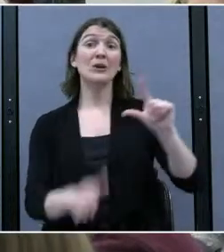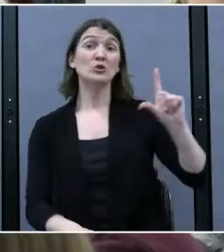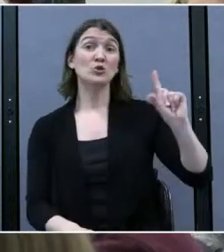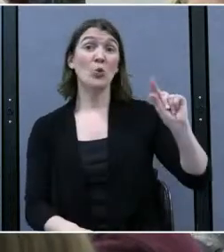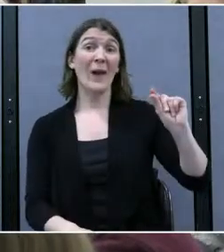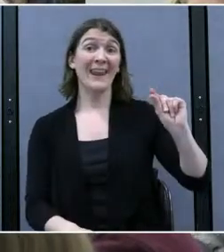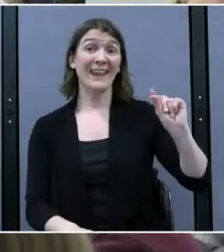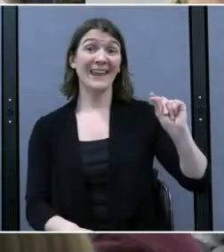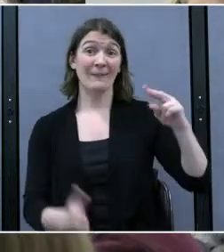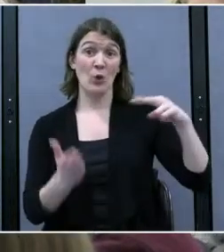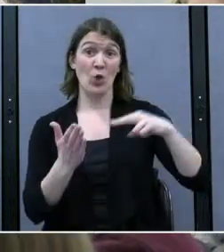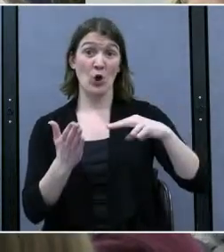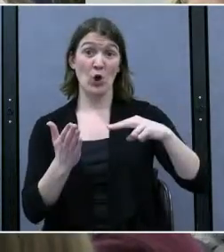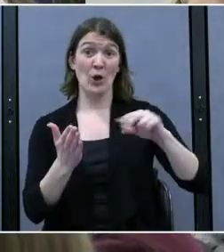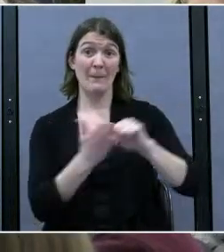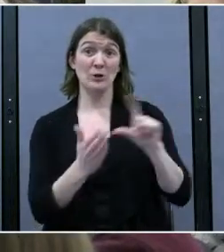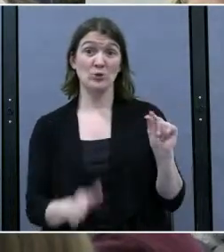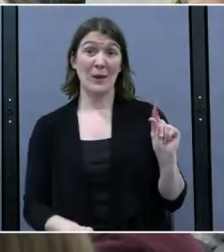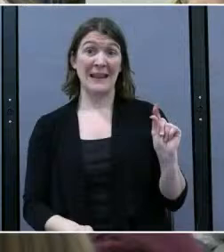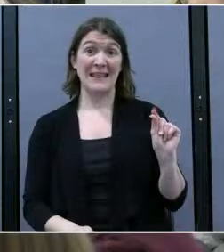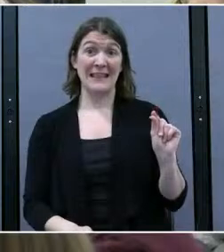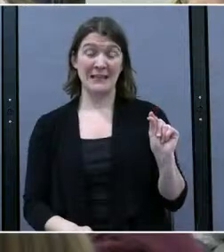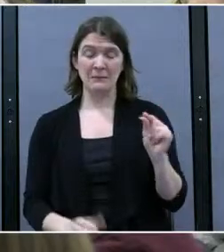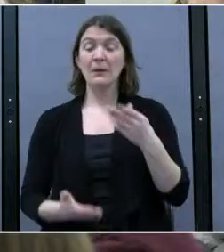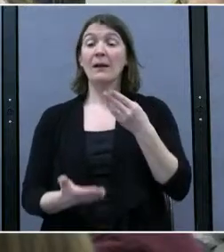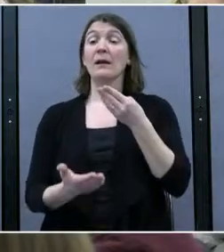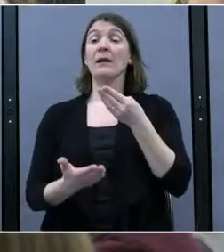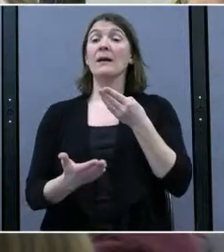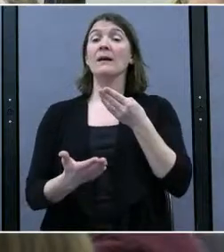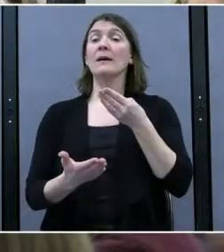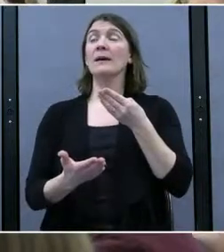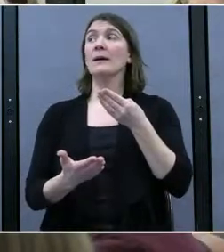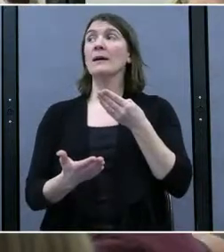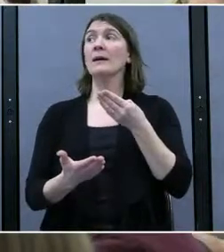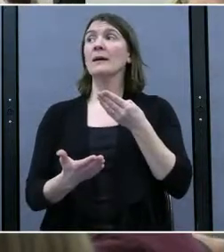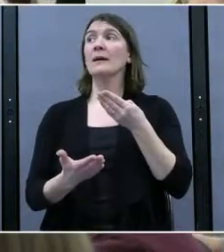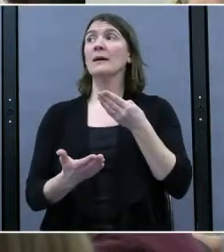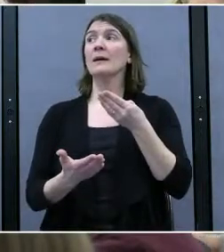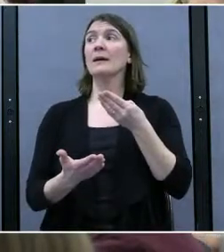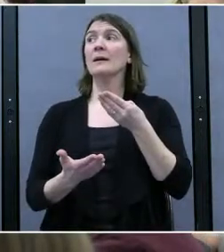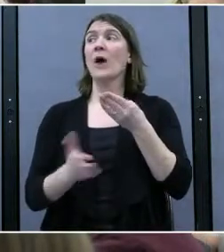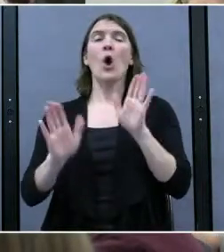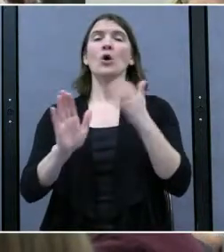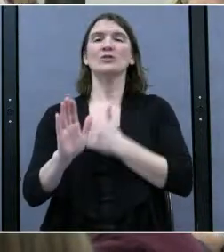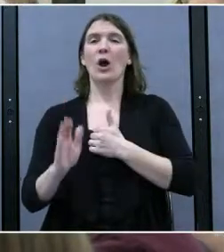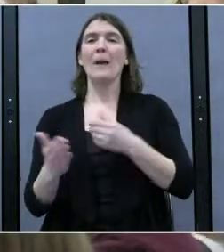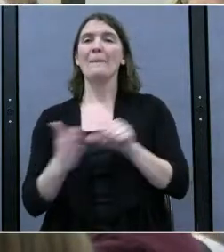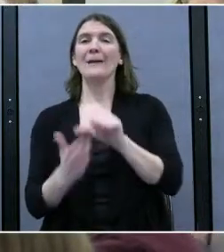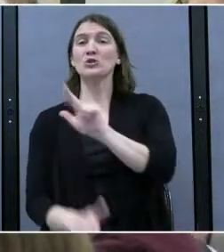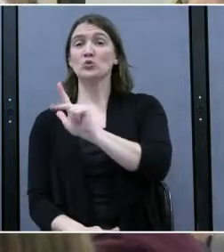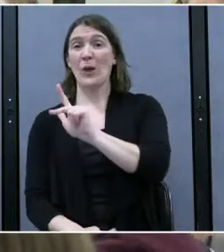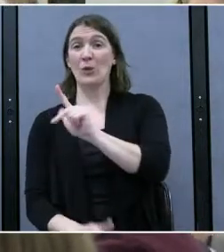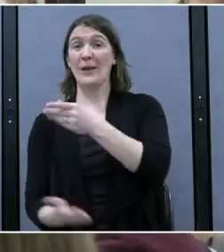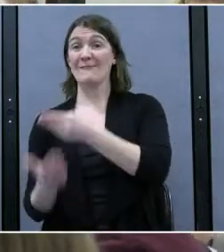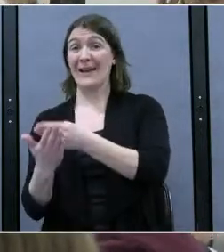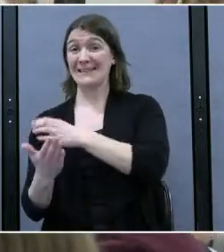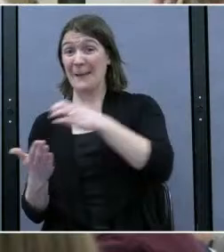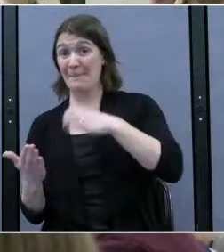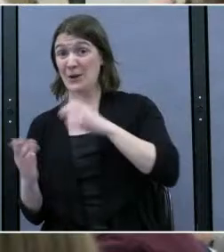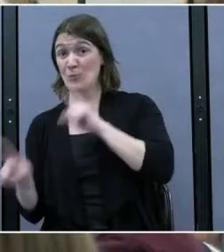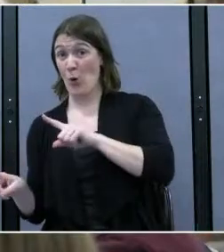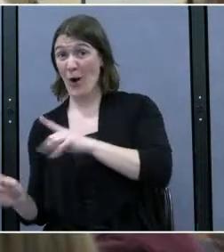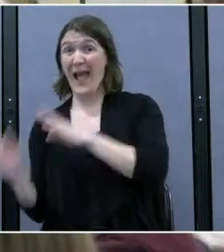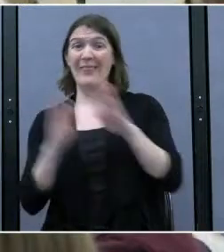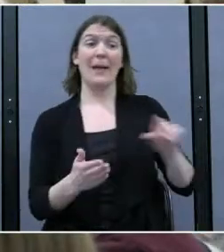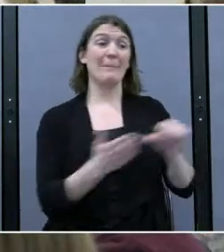20, the Finance Committee, I'm on page 23 of the Finance Committee report and page 20 of